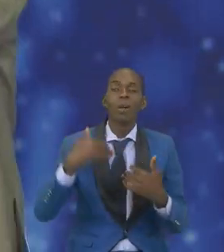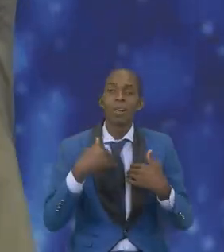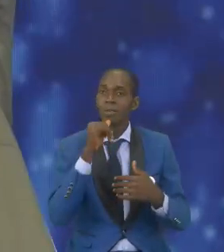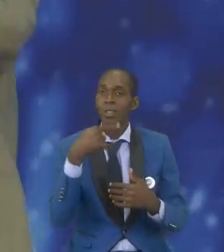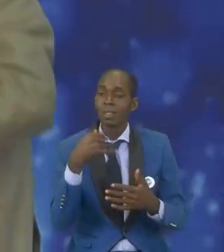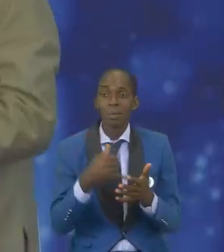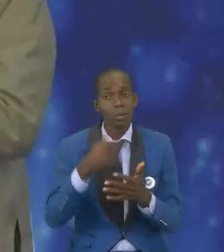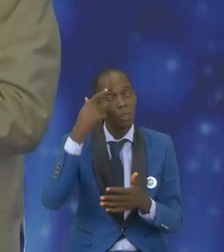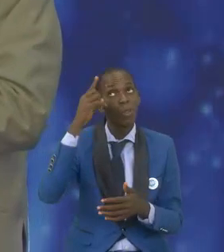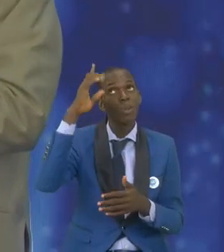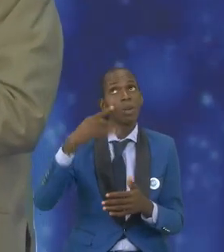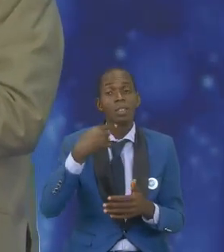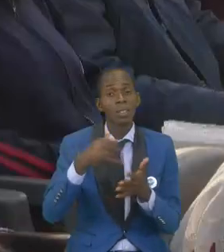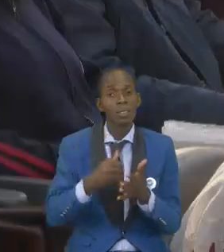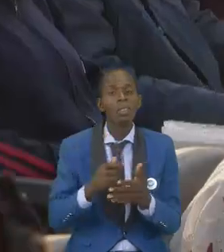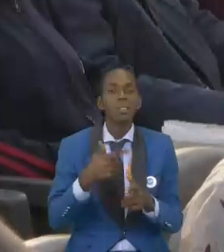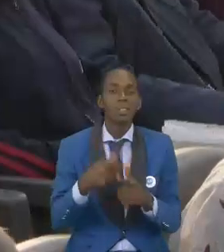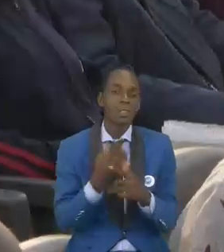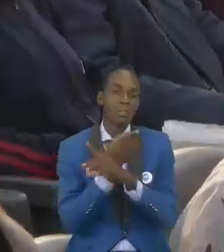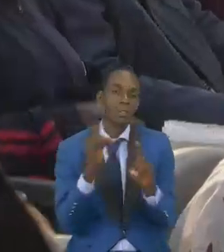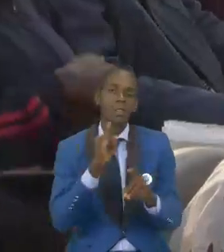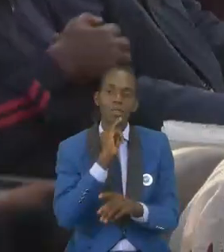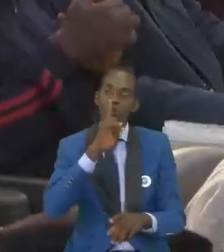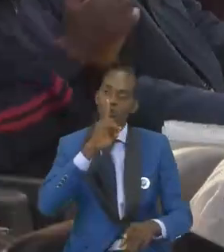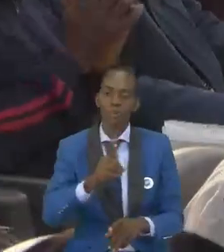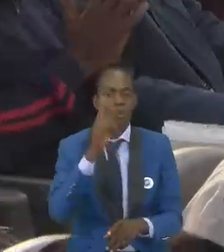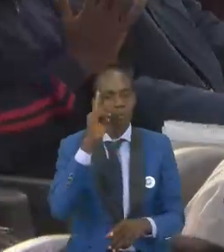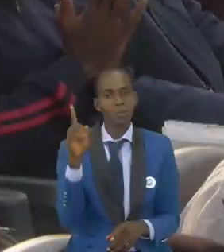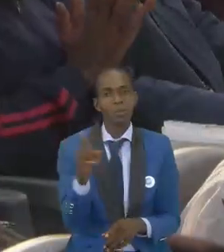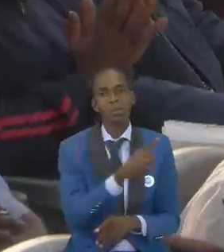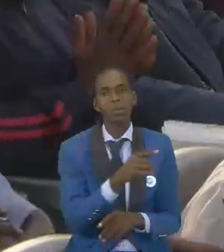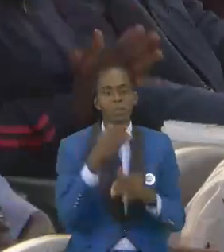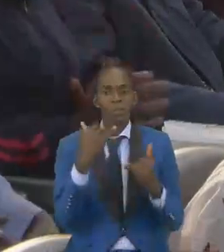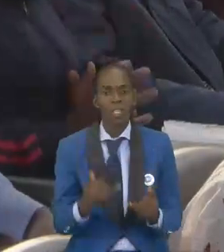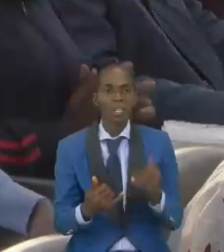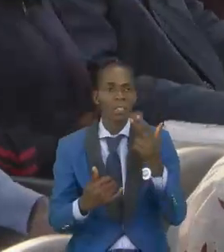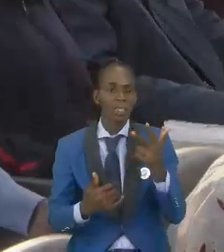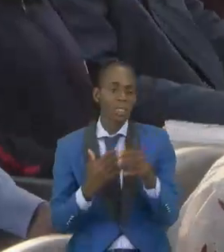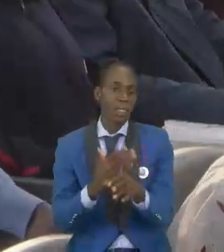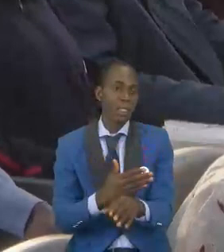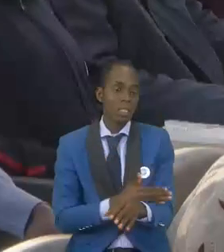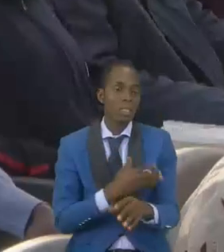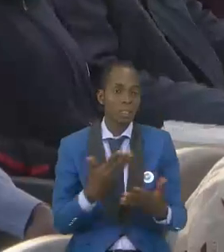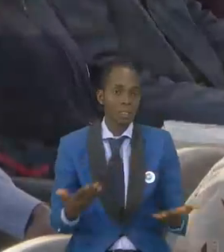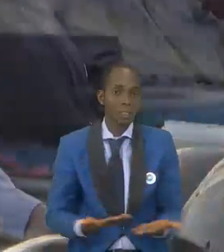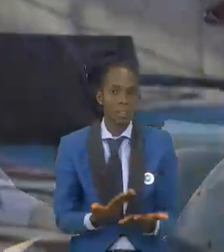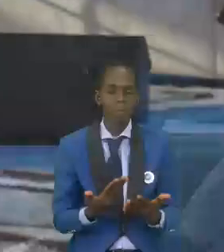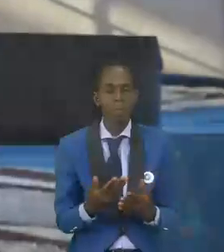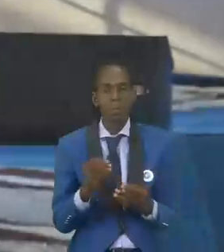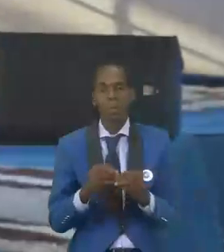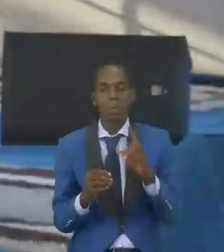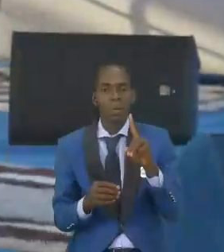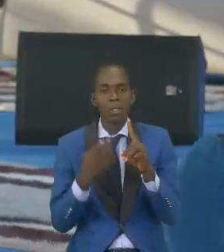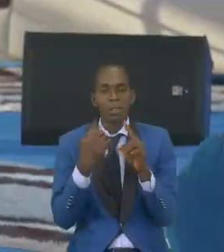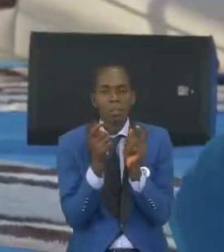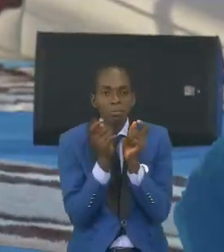it, deliverance is sure for you. Look at now 3 points here. Number one, the